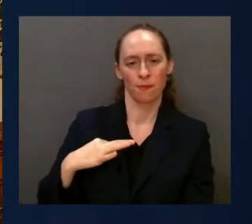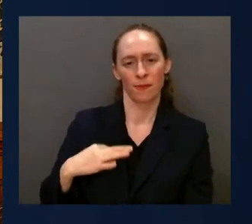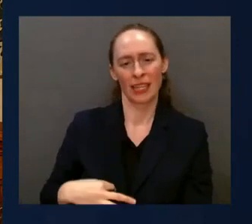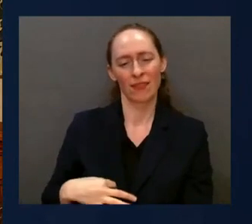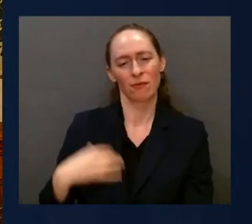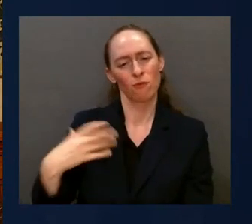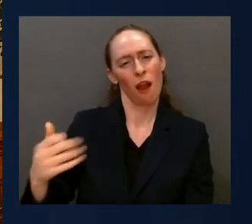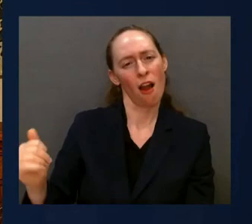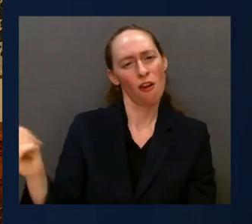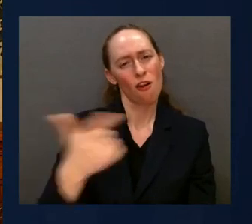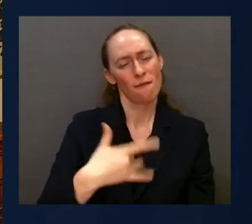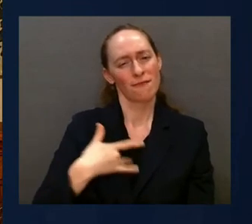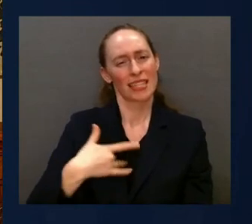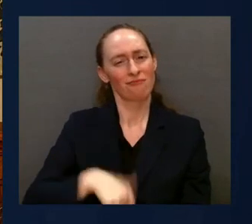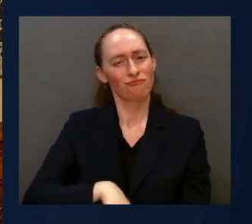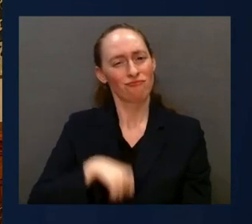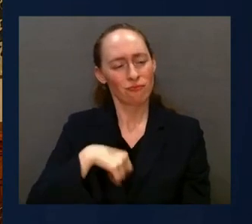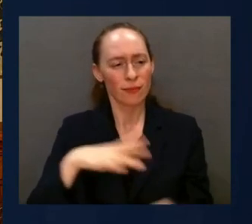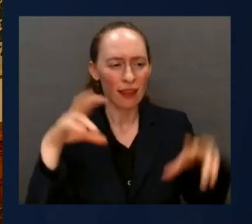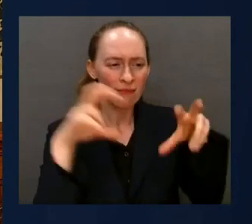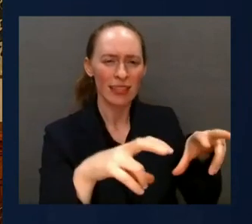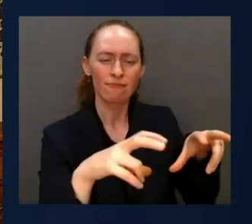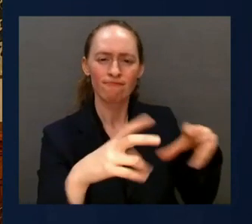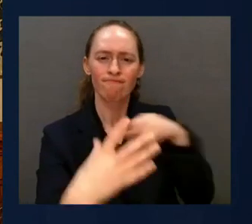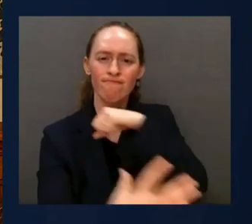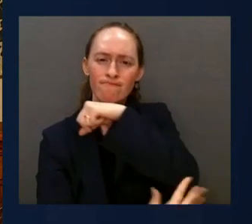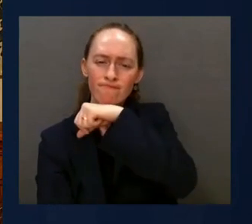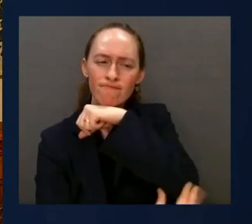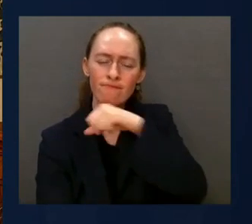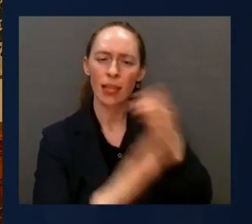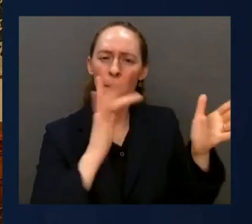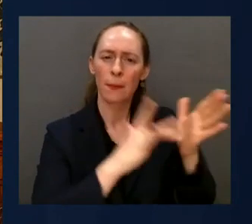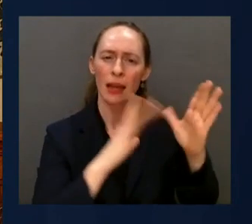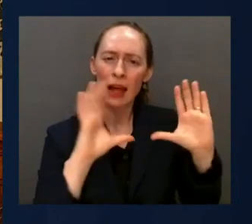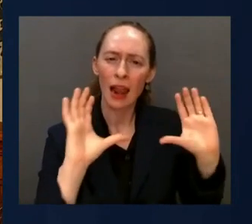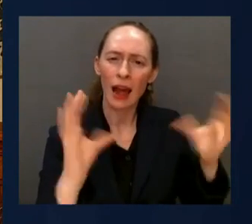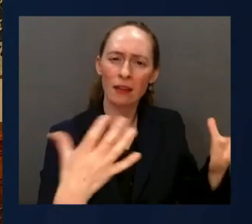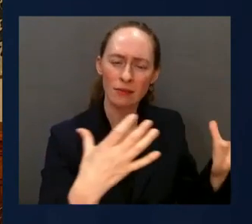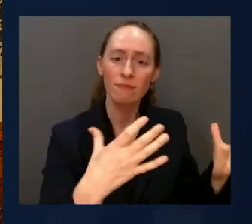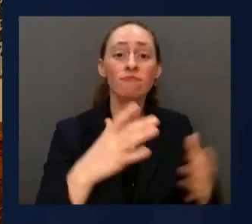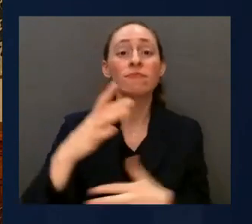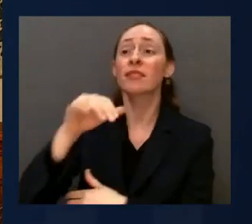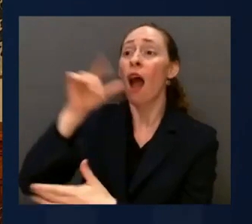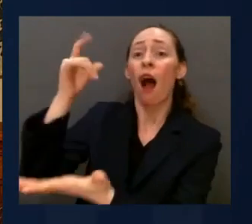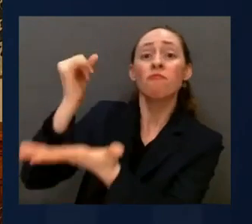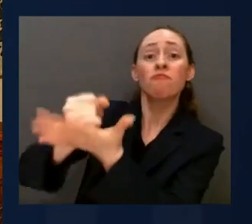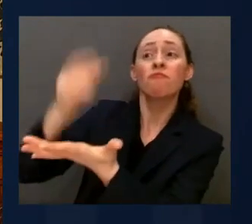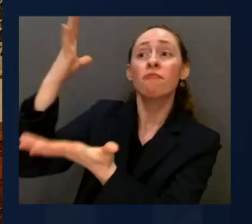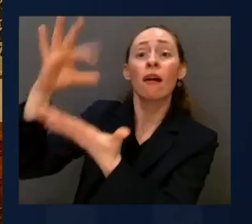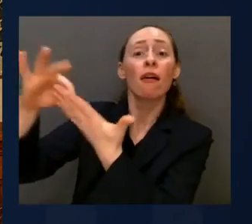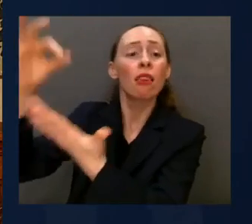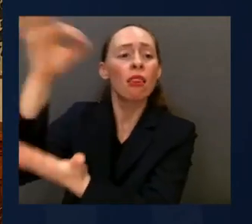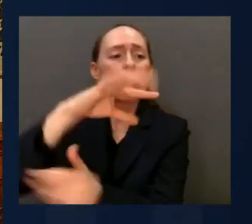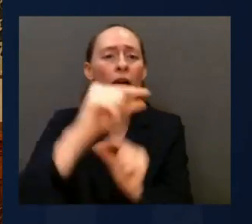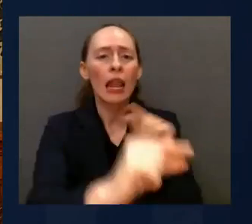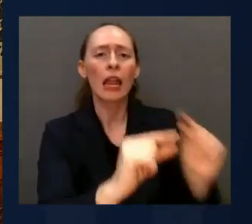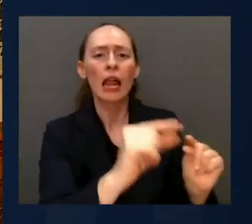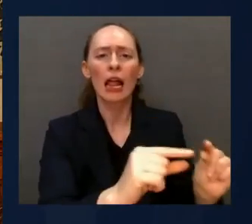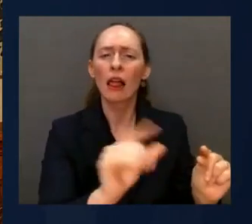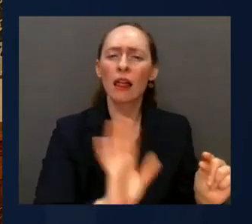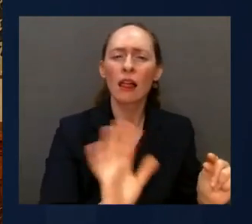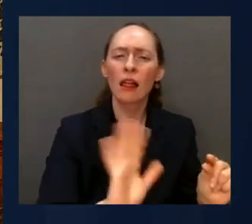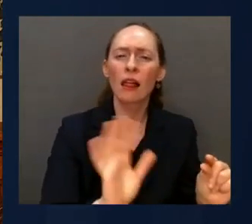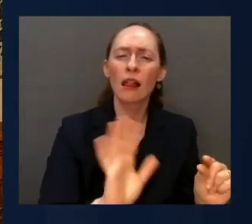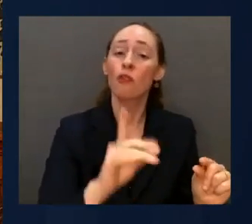top down. Because when the middle class does well, the poor have a ladder up, and the wealthy still do very well. We all do well.